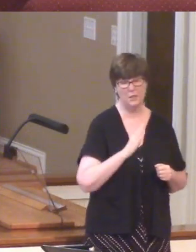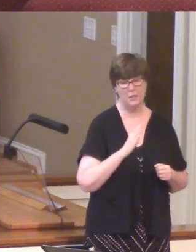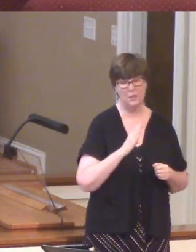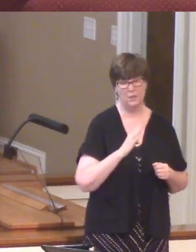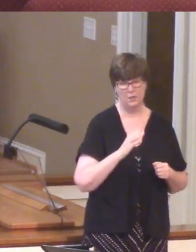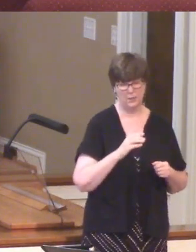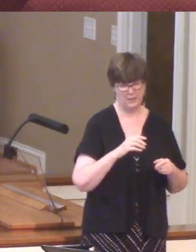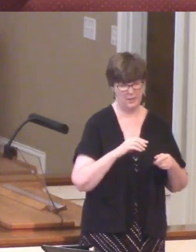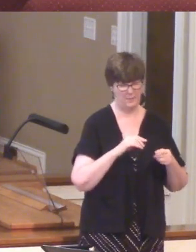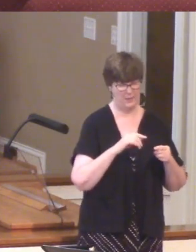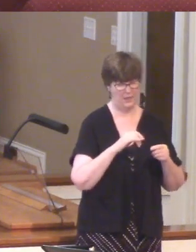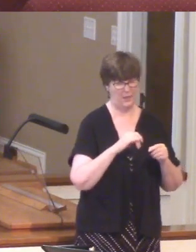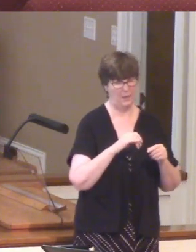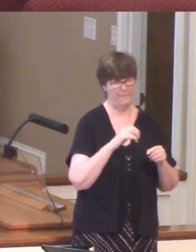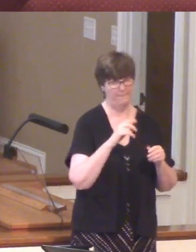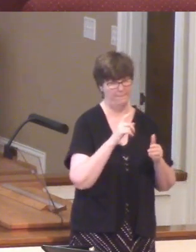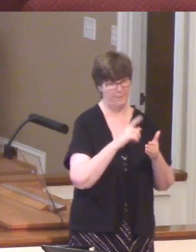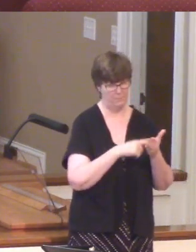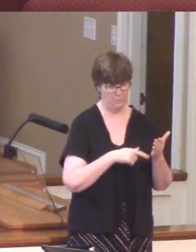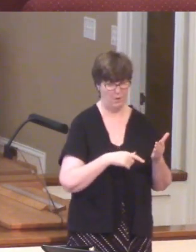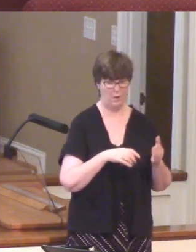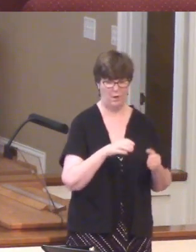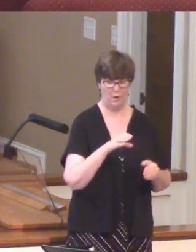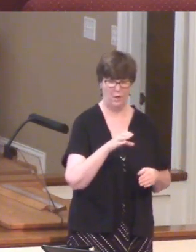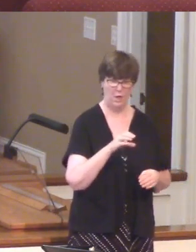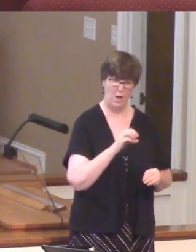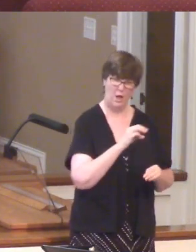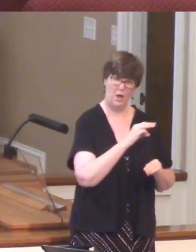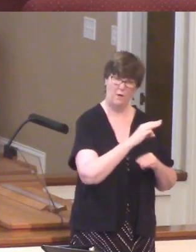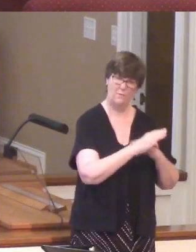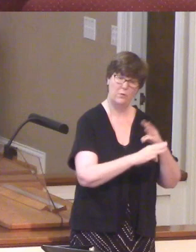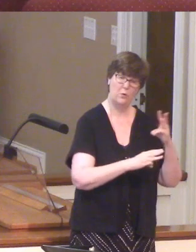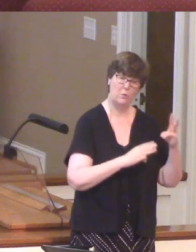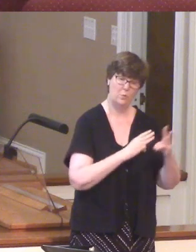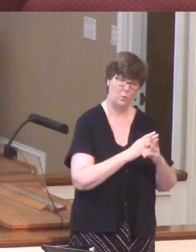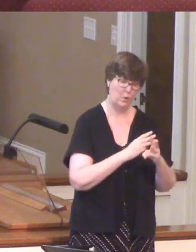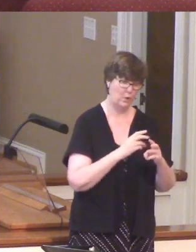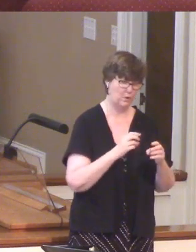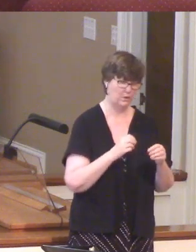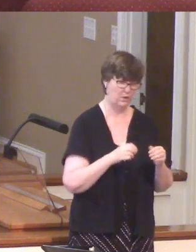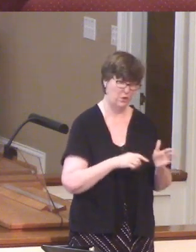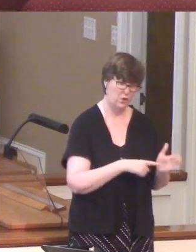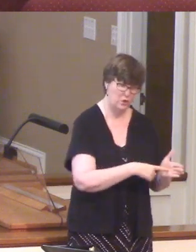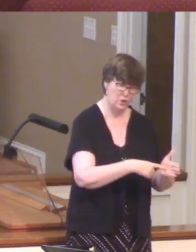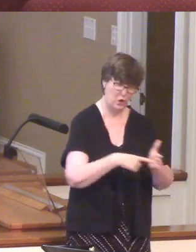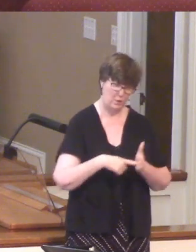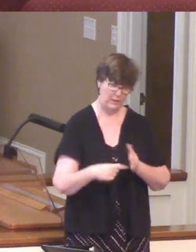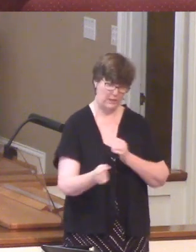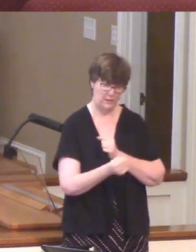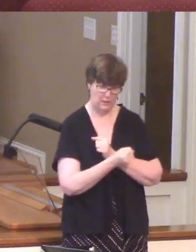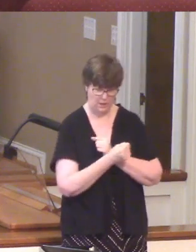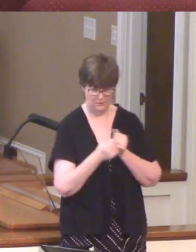instruments of healing and reconciliation. In the pursuit of justice and the rule of law,